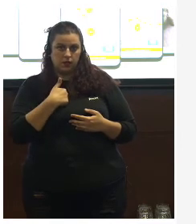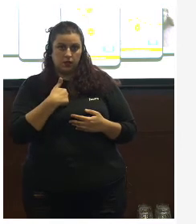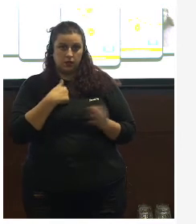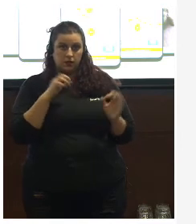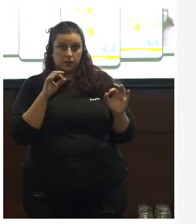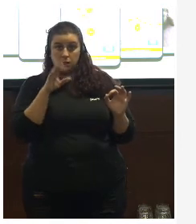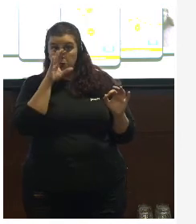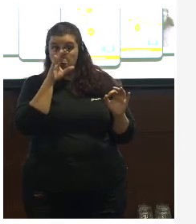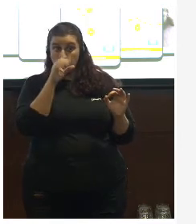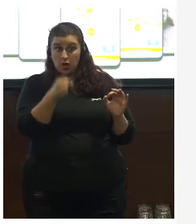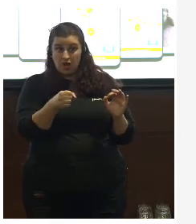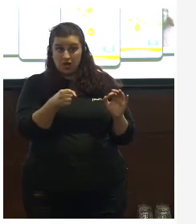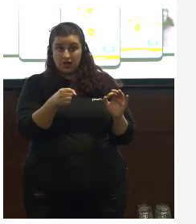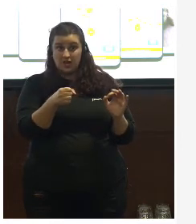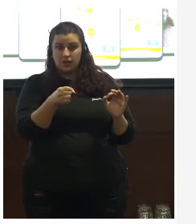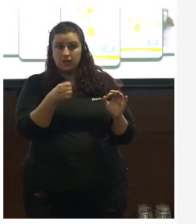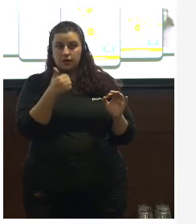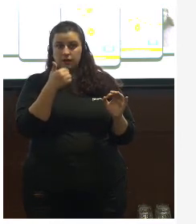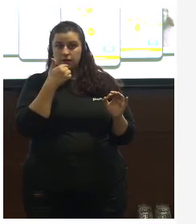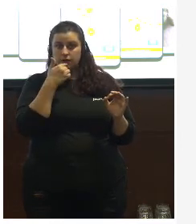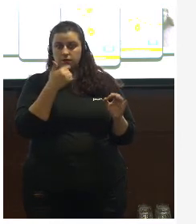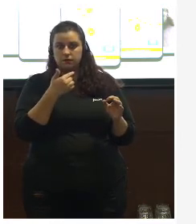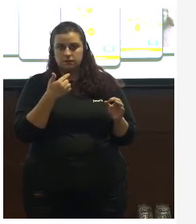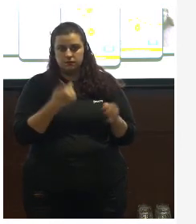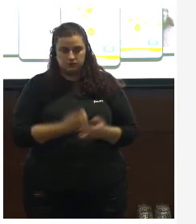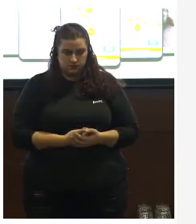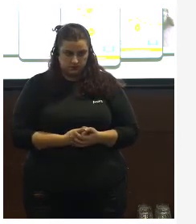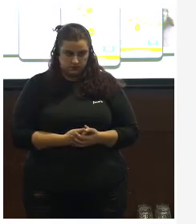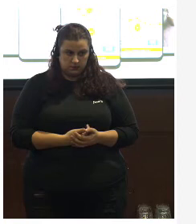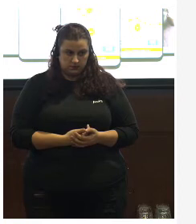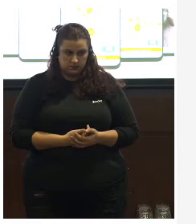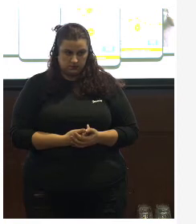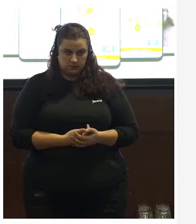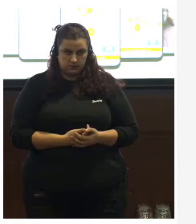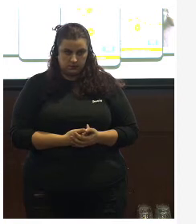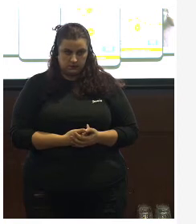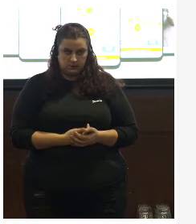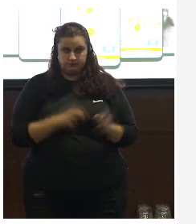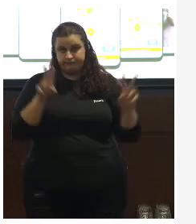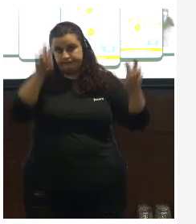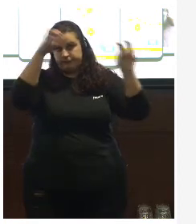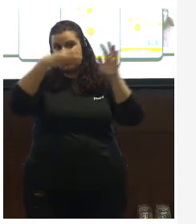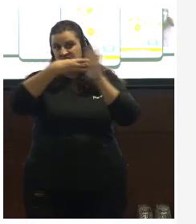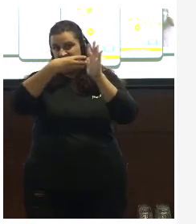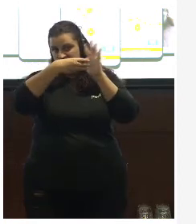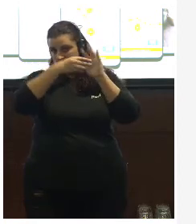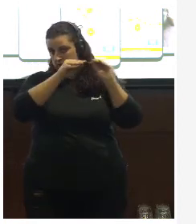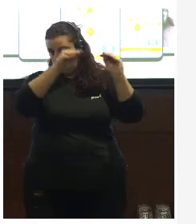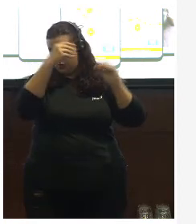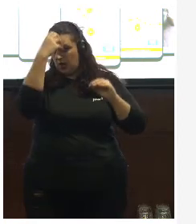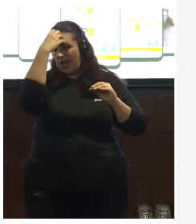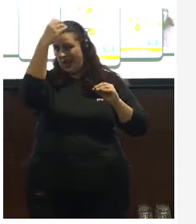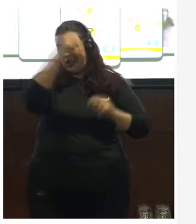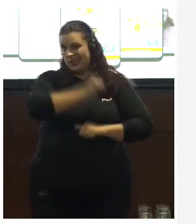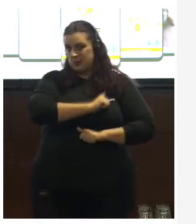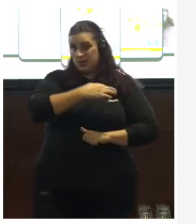there's a Bulgarian saying, a king can wait, but a toilet cannot. Now, this does not sound good in English, sounds all the better in Bulgarian, which I do not speak because then it